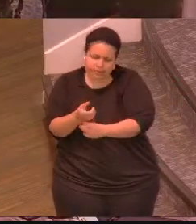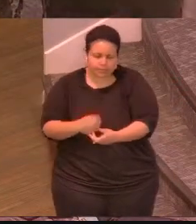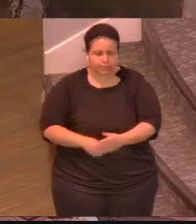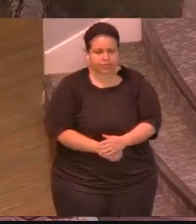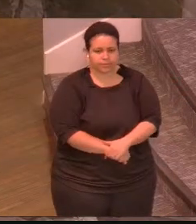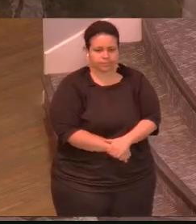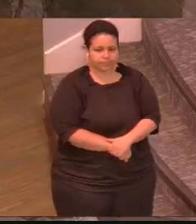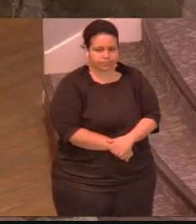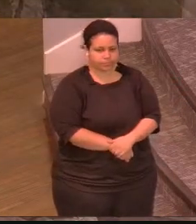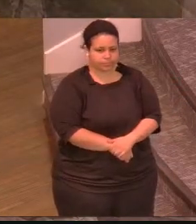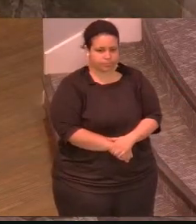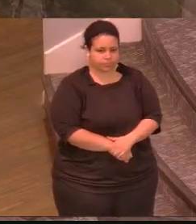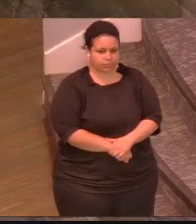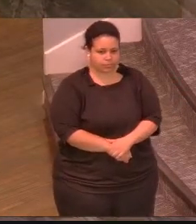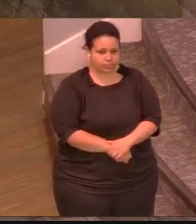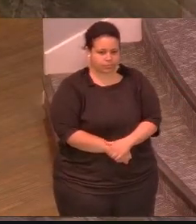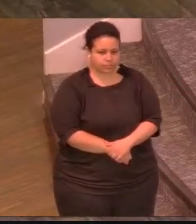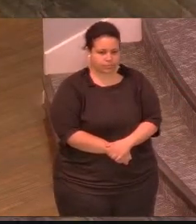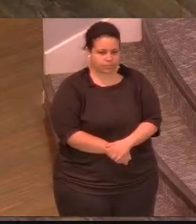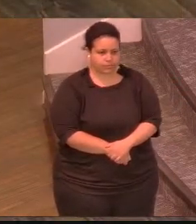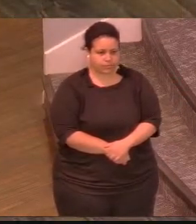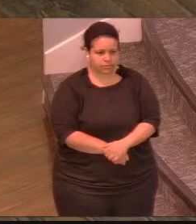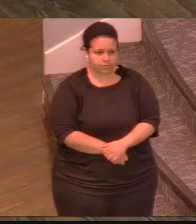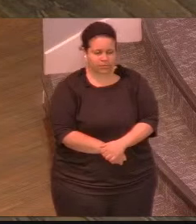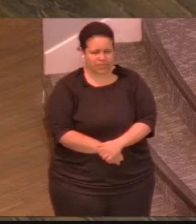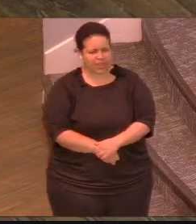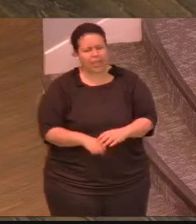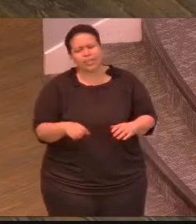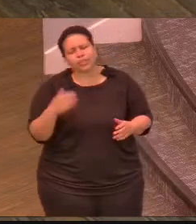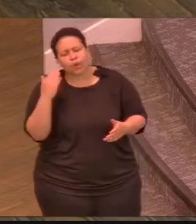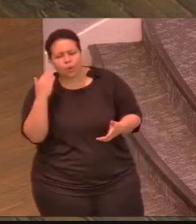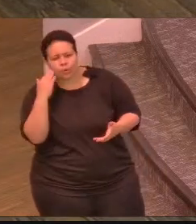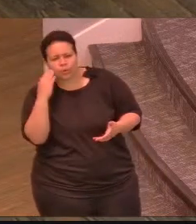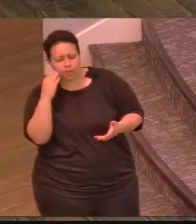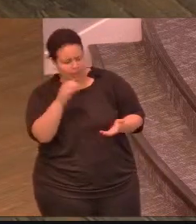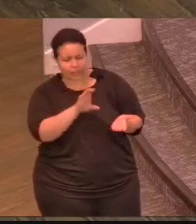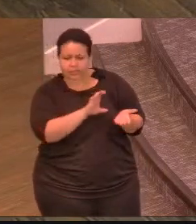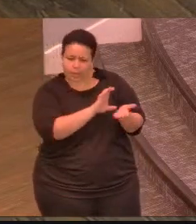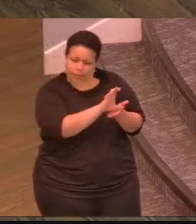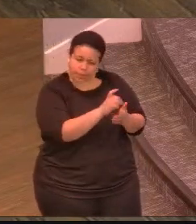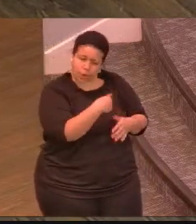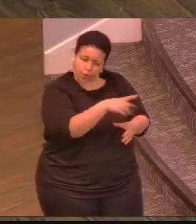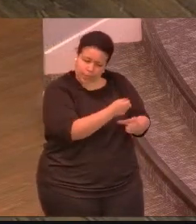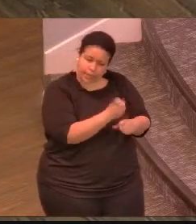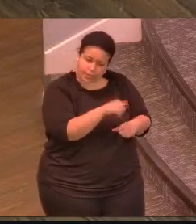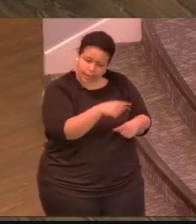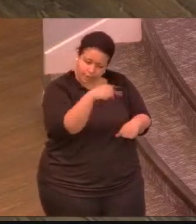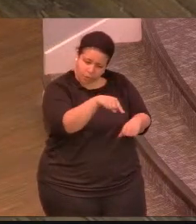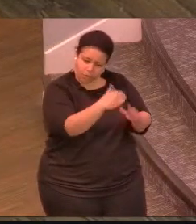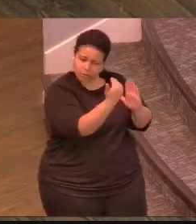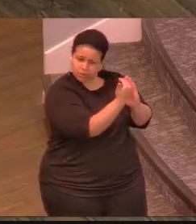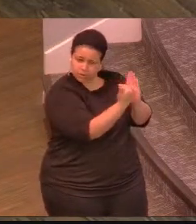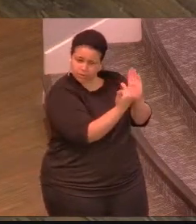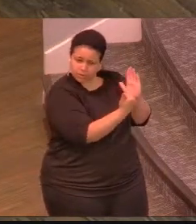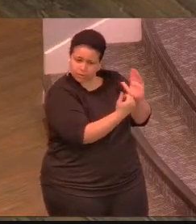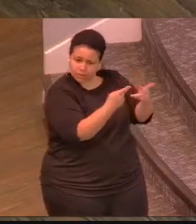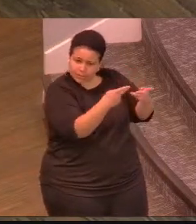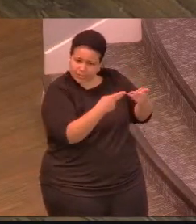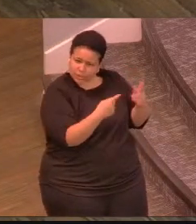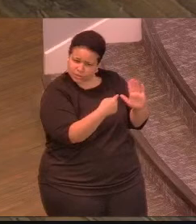So will we get an allotment or a supplement for the positions that are listed, even if we don't have